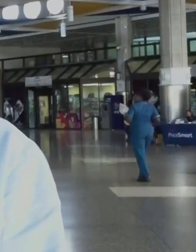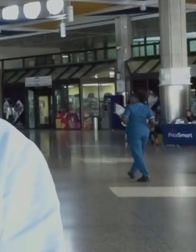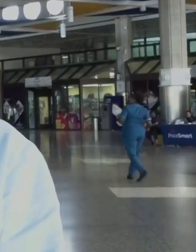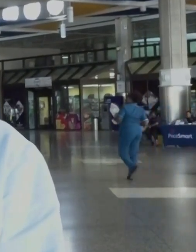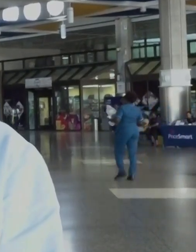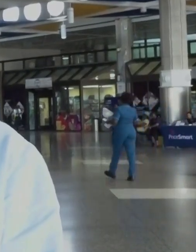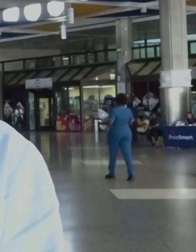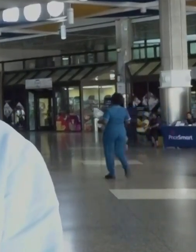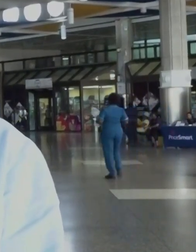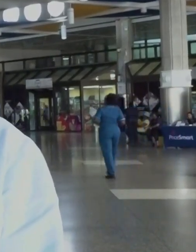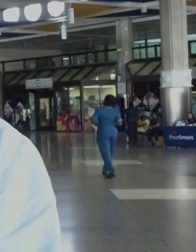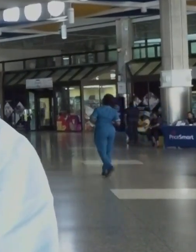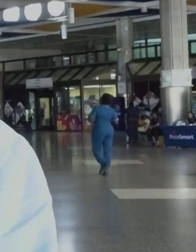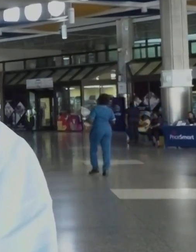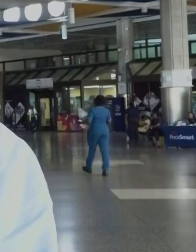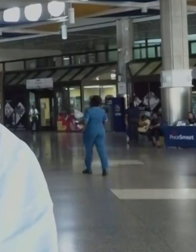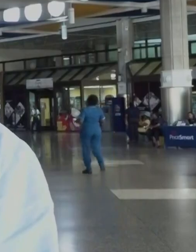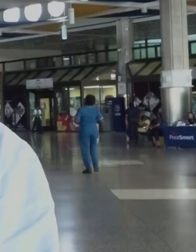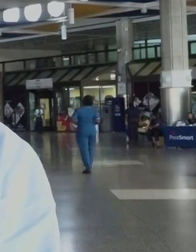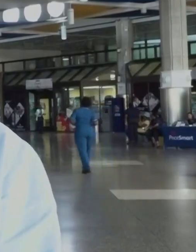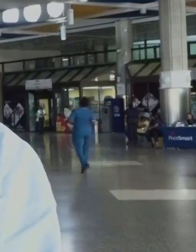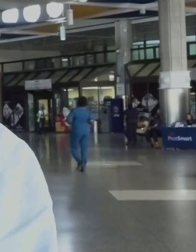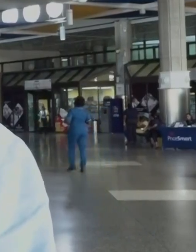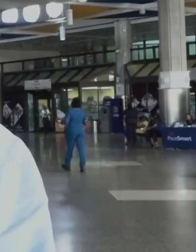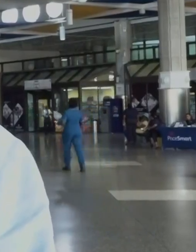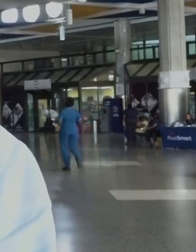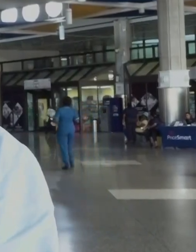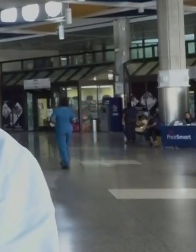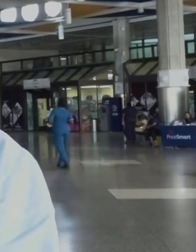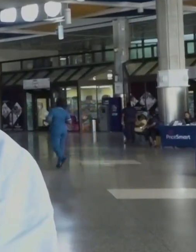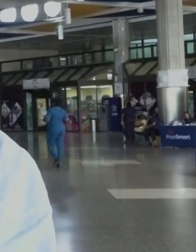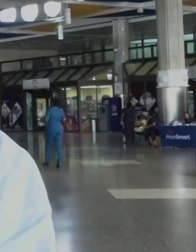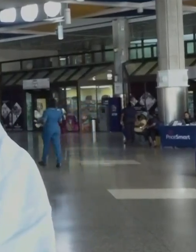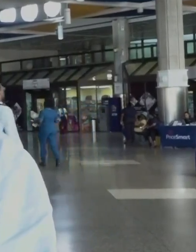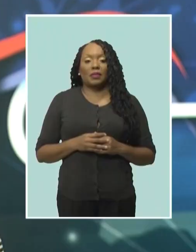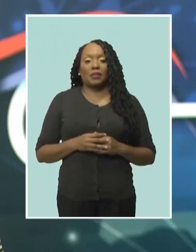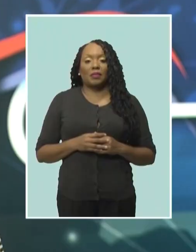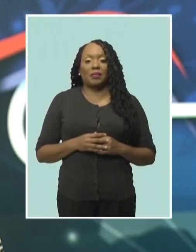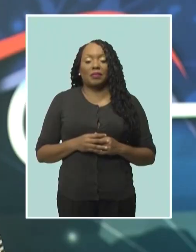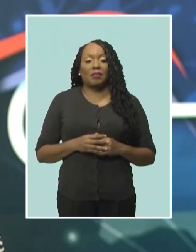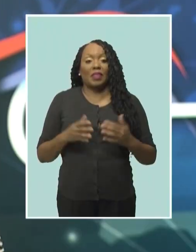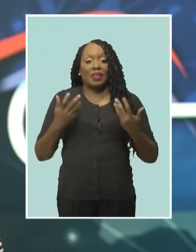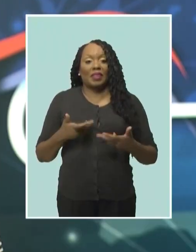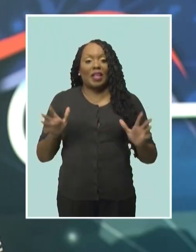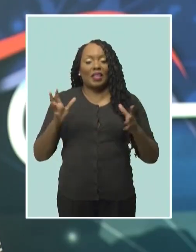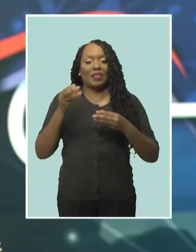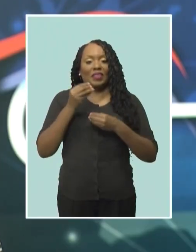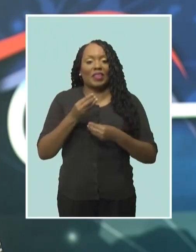24, 25, when they're out of college, gone away on their scholarships. Well, that's our